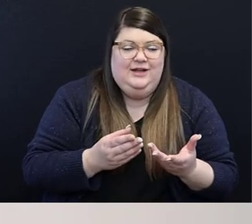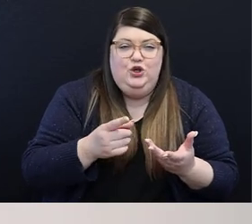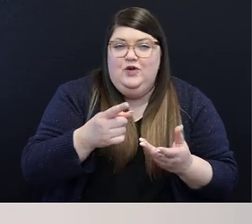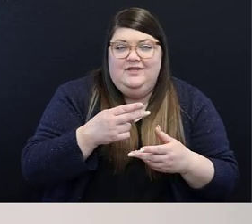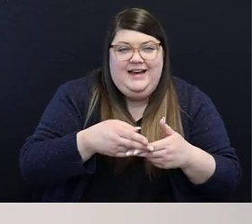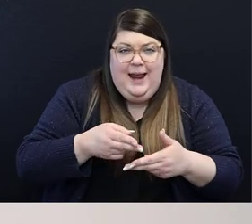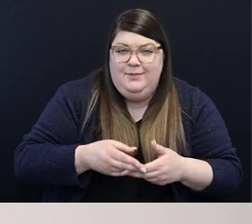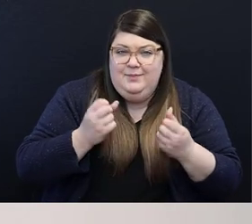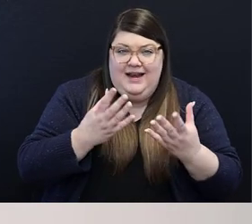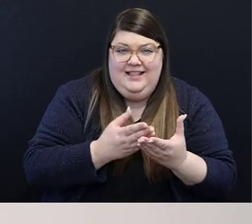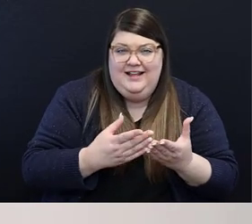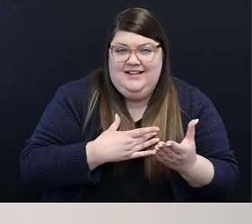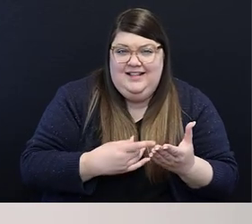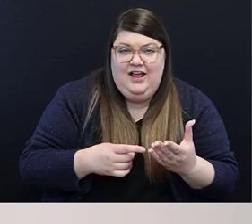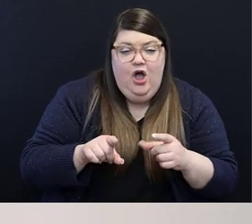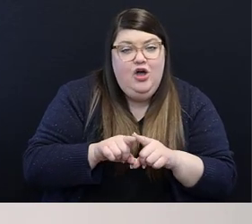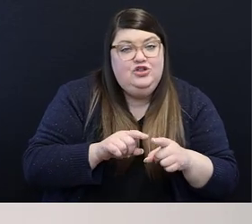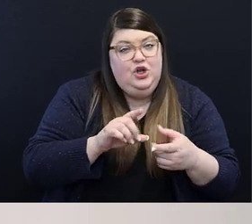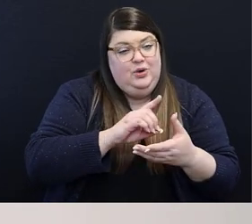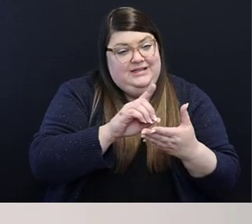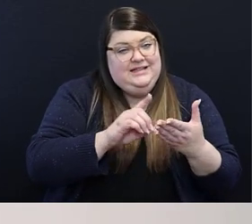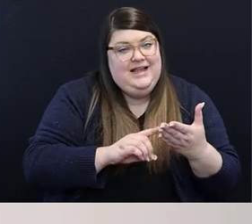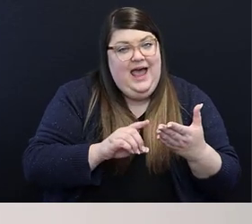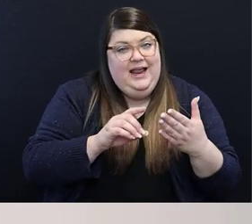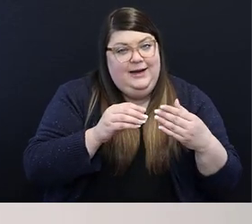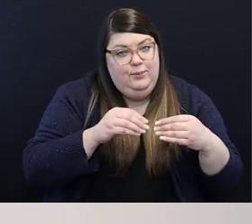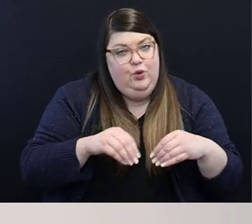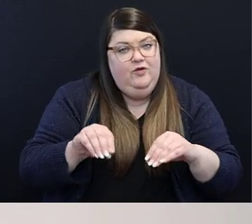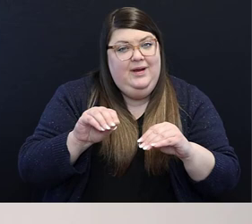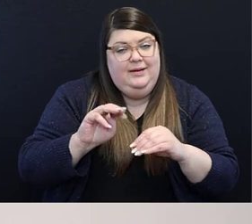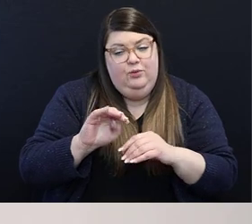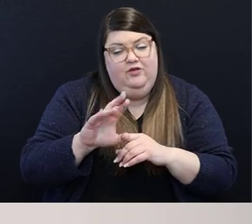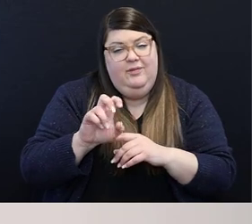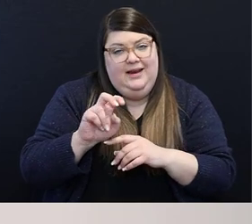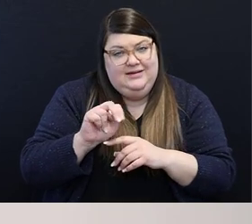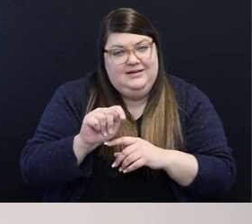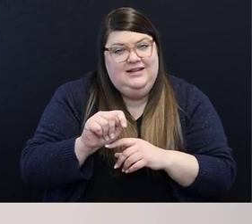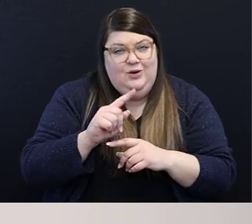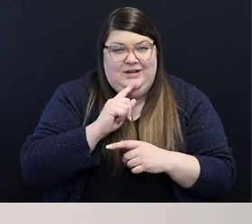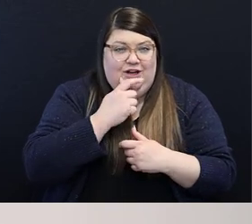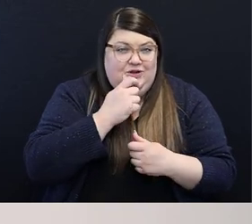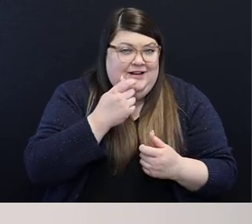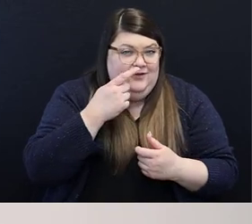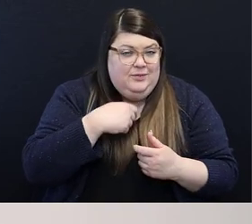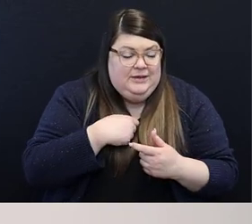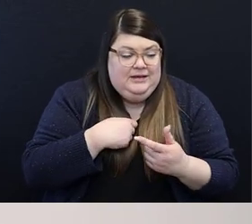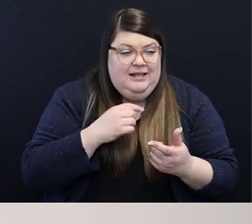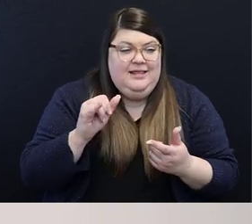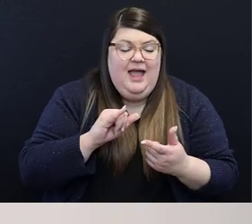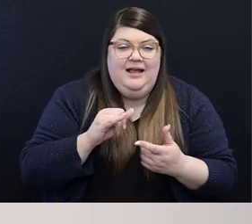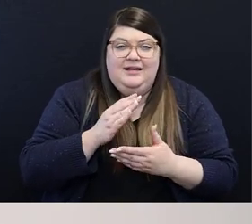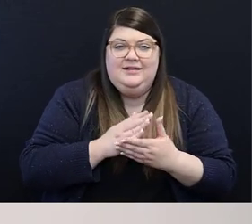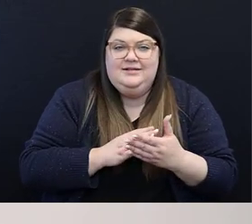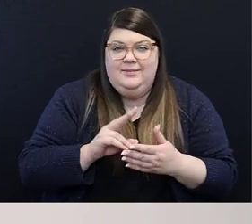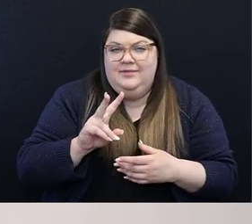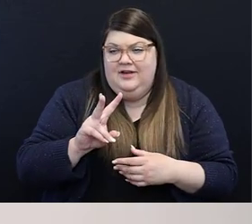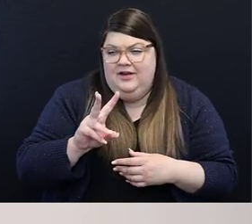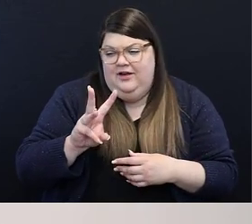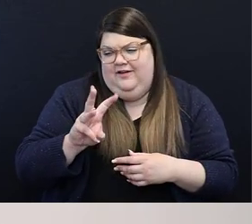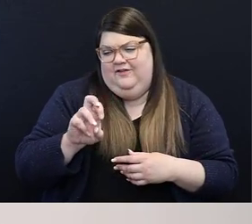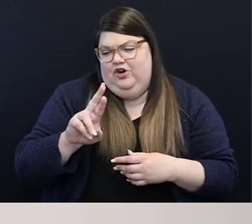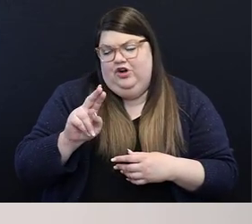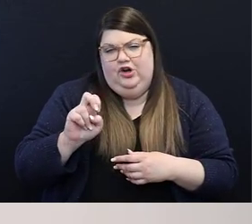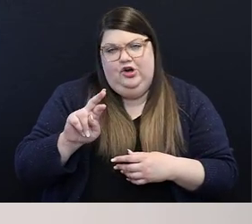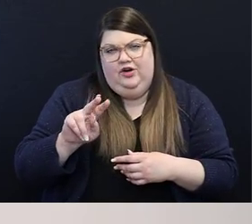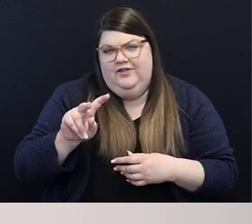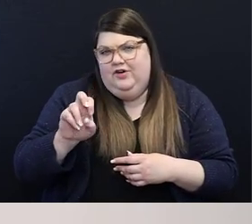you've named a lot of things I like. I mean, there's also design movements mm-hmm. that are really interesting to me, like certain, like Verna Werkstatter, and